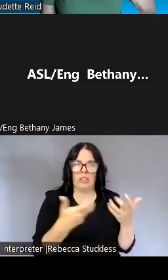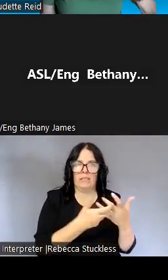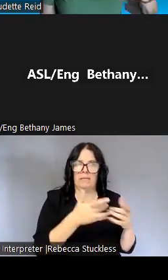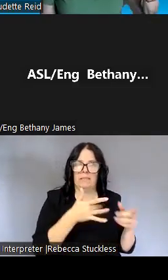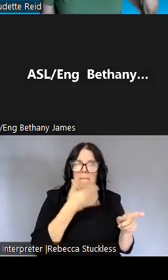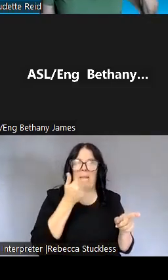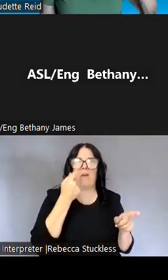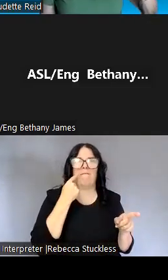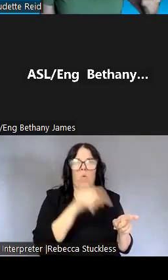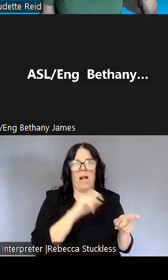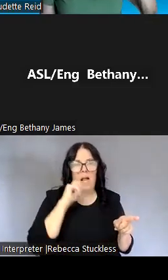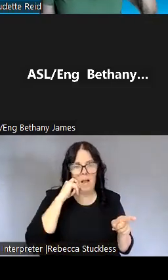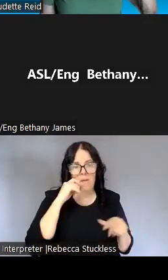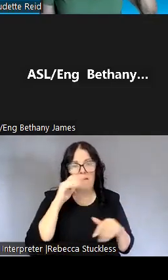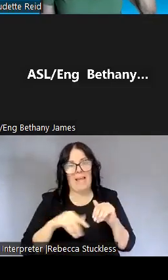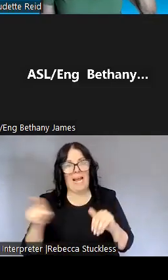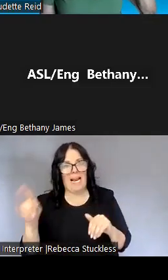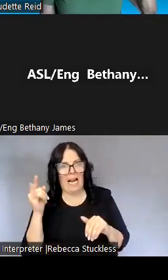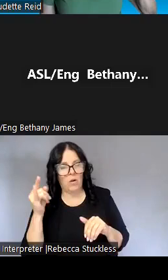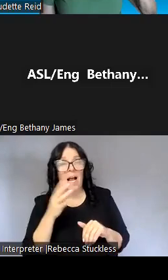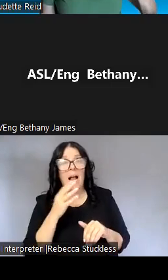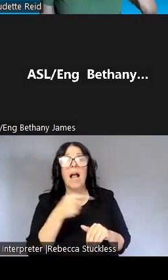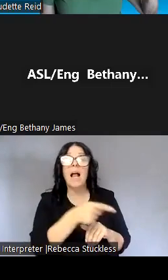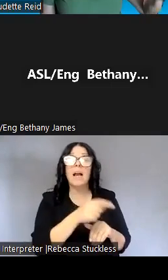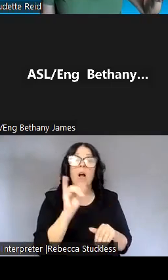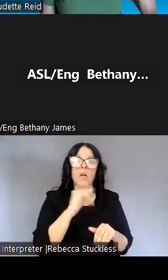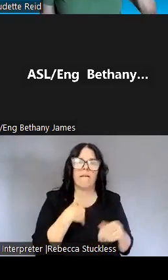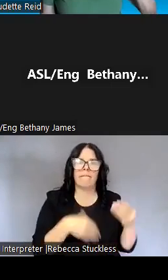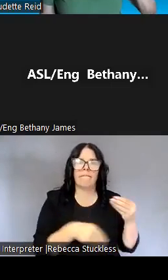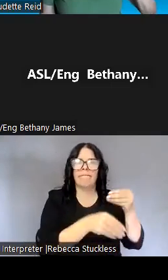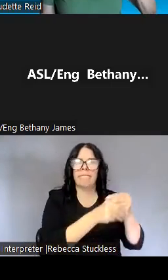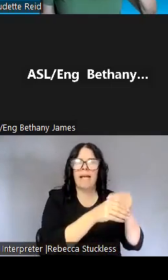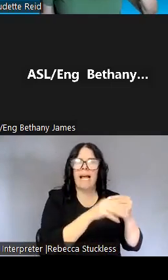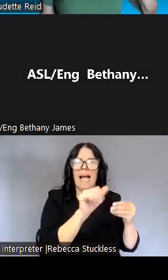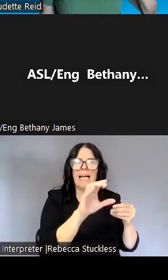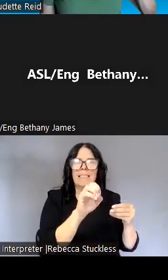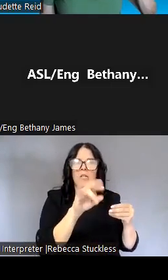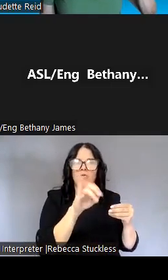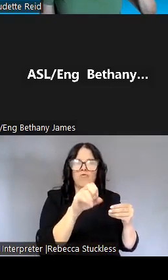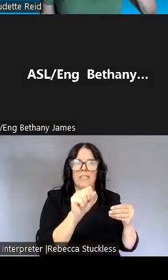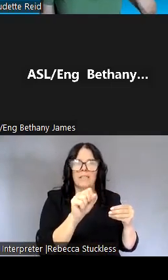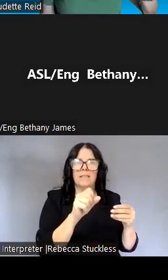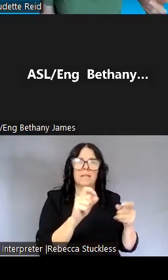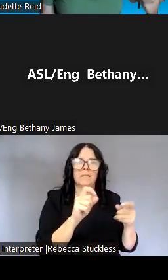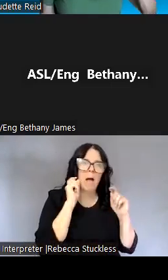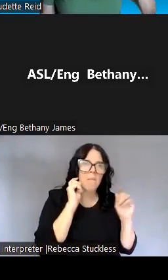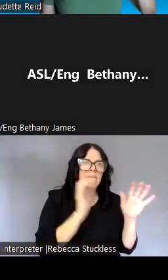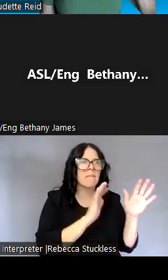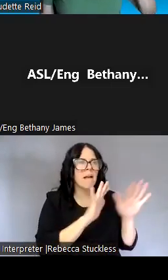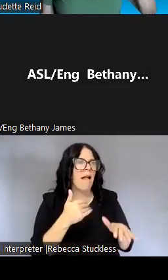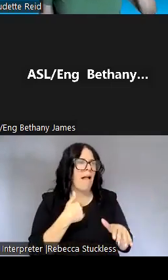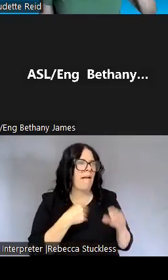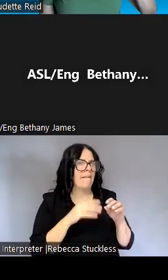And there are more accessories that are available with the Apple phone. Because it's so popular, a lot